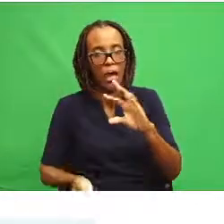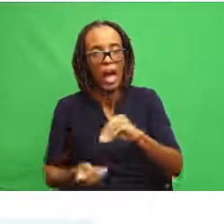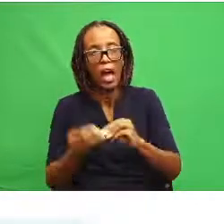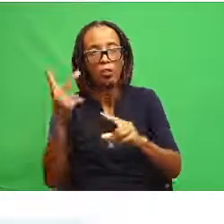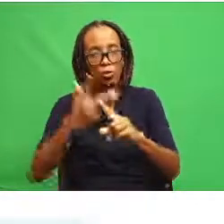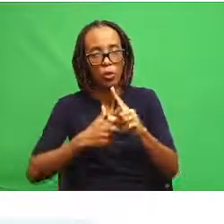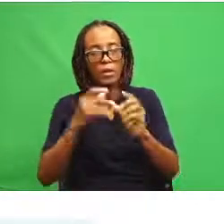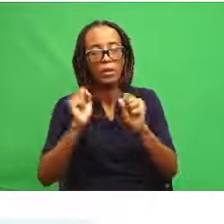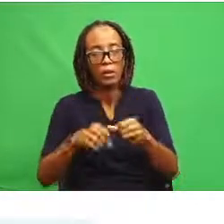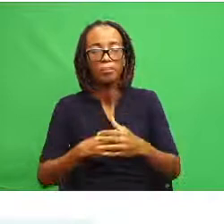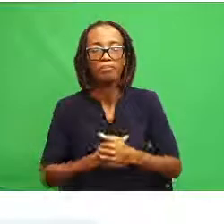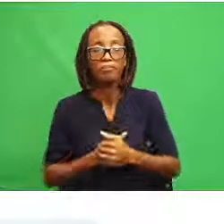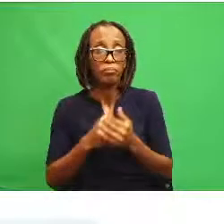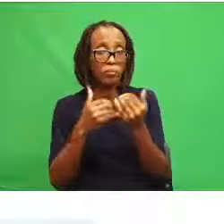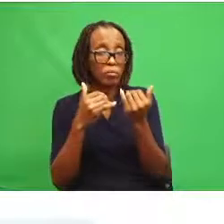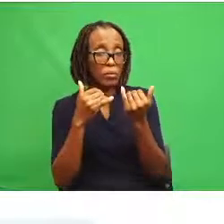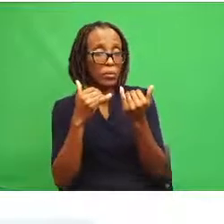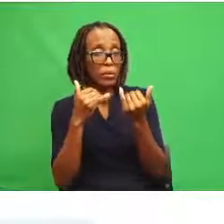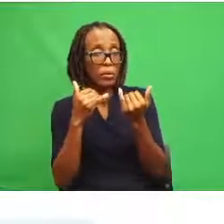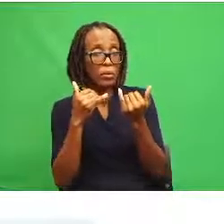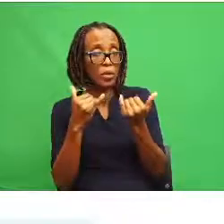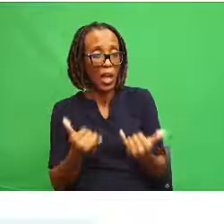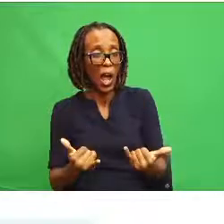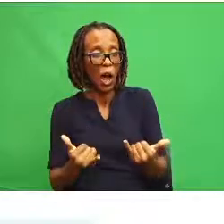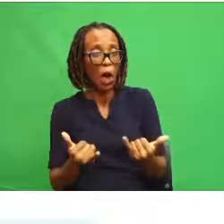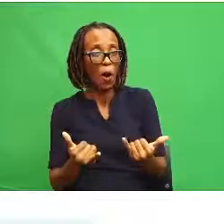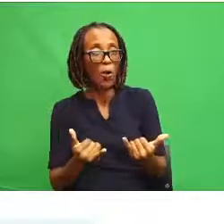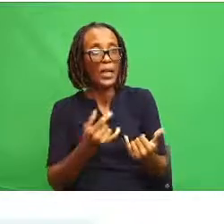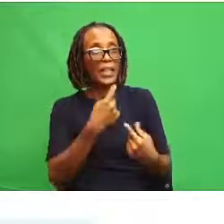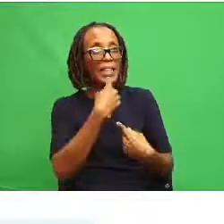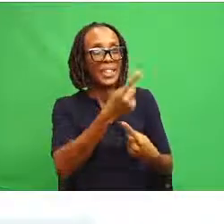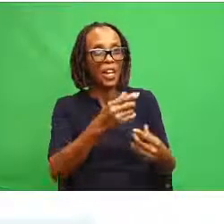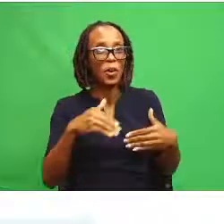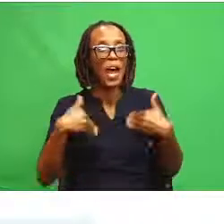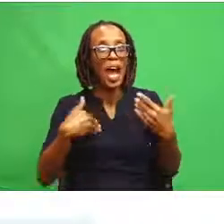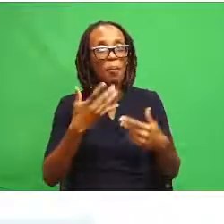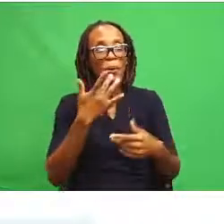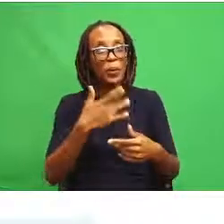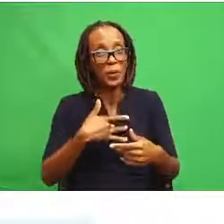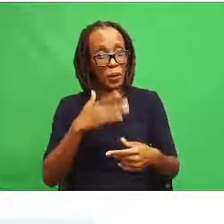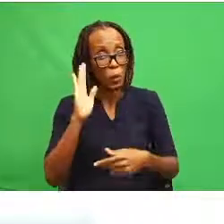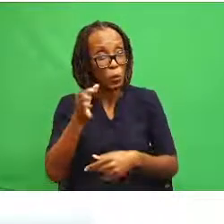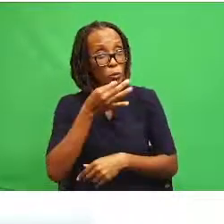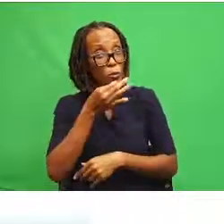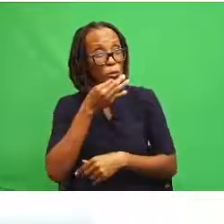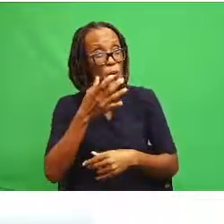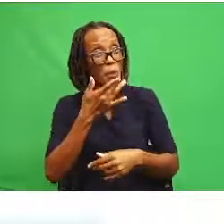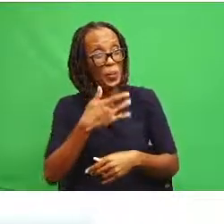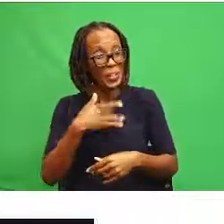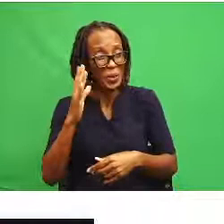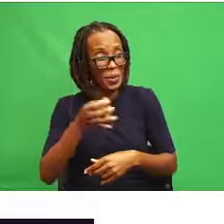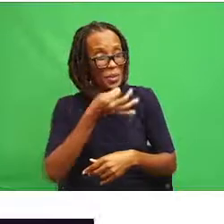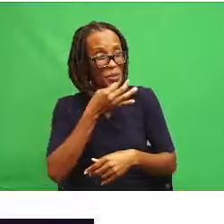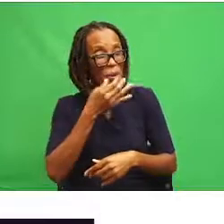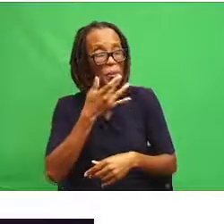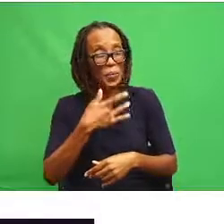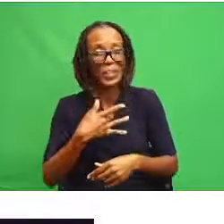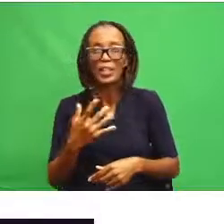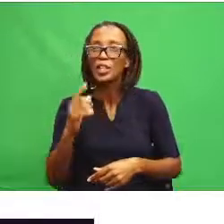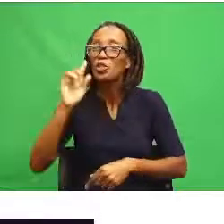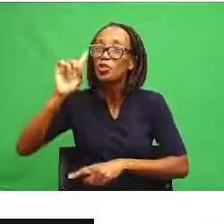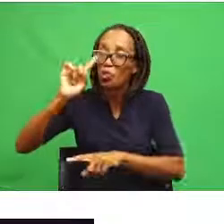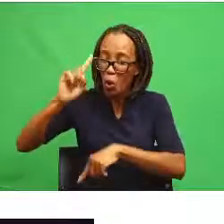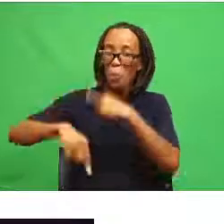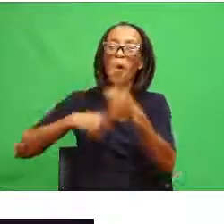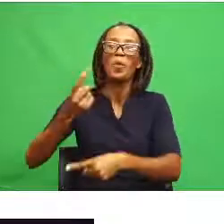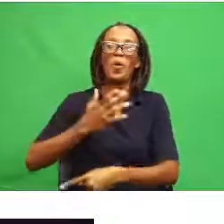Okay, and this might be a good time to wish you happy birthday, sir. We do believe that you're celebrating in the next couple of months. Well, actually in 1 day,